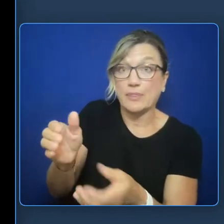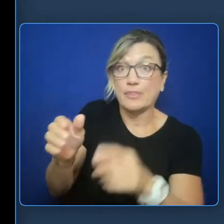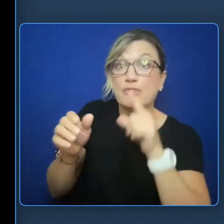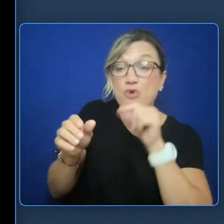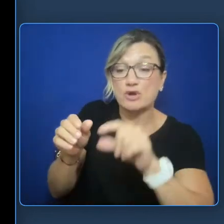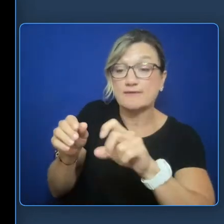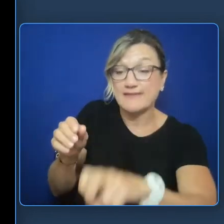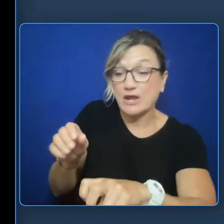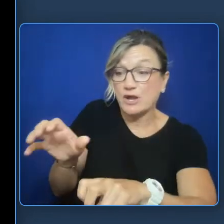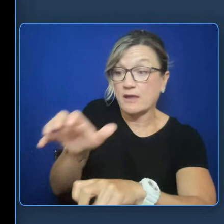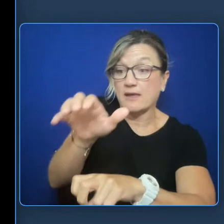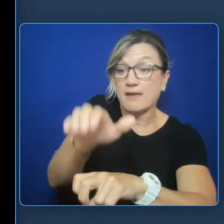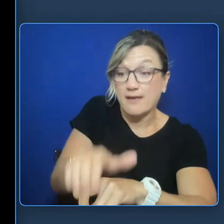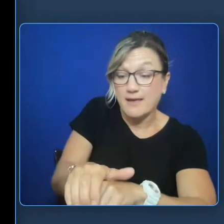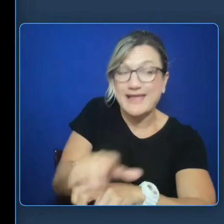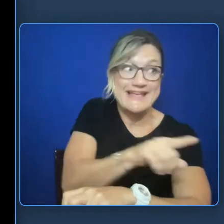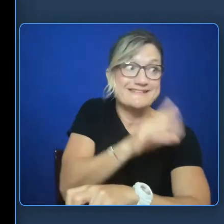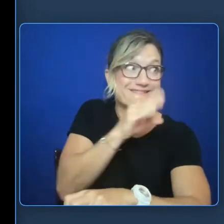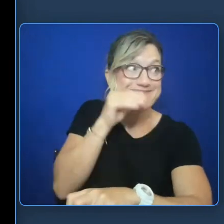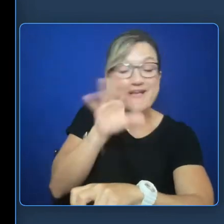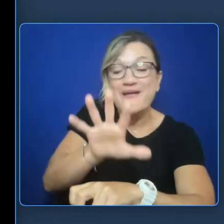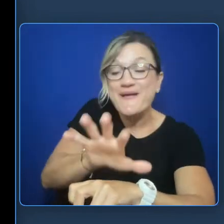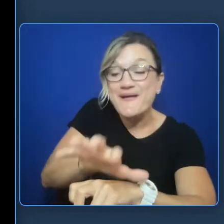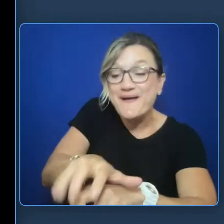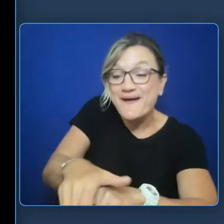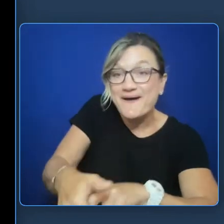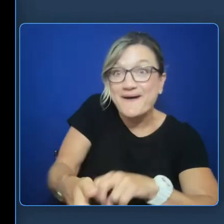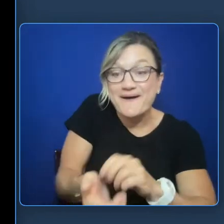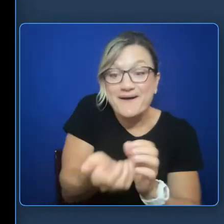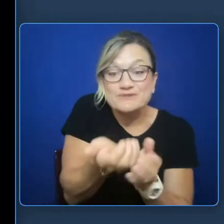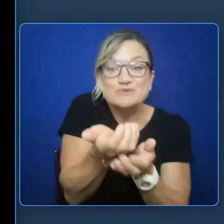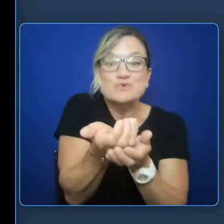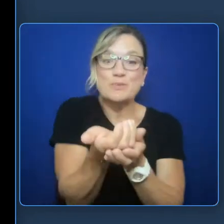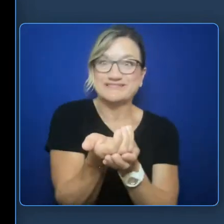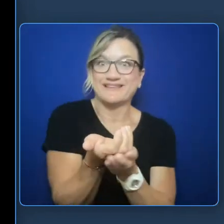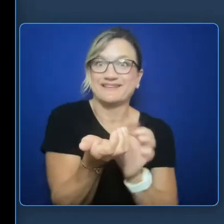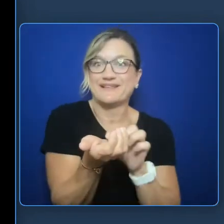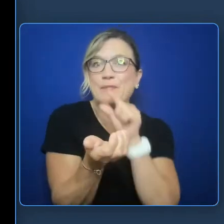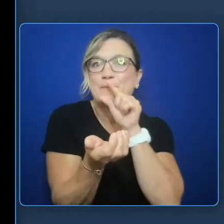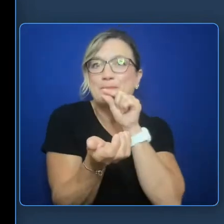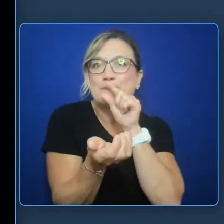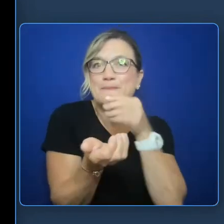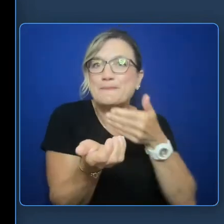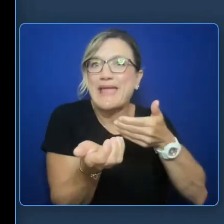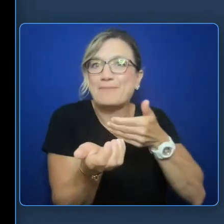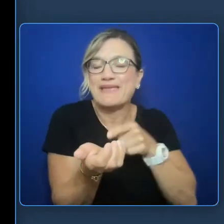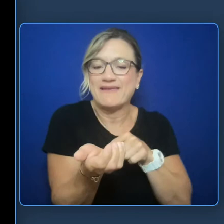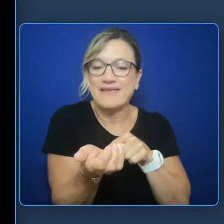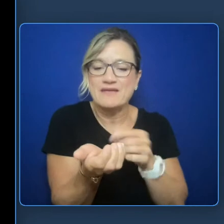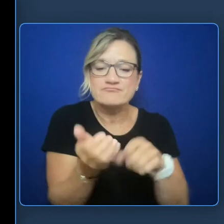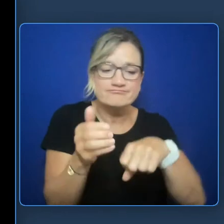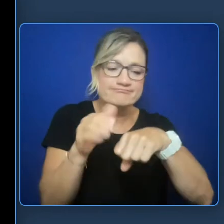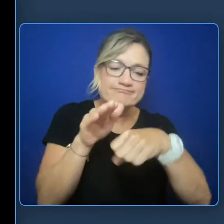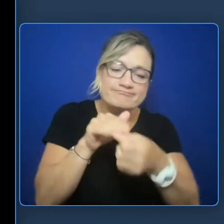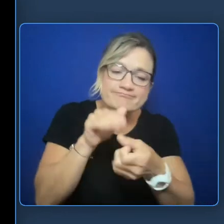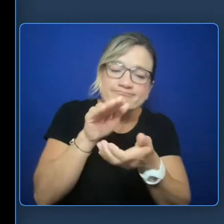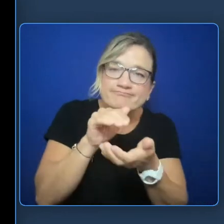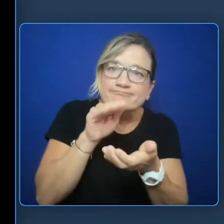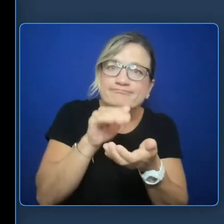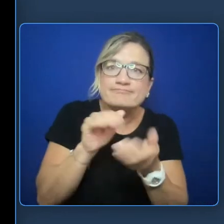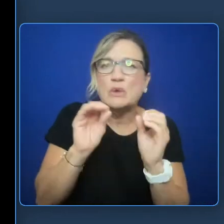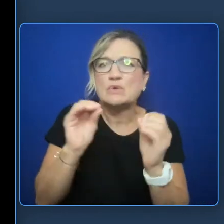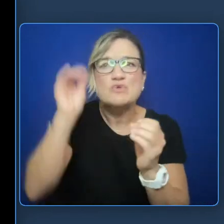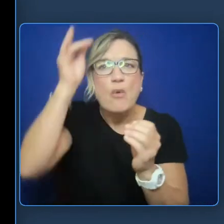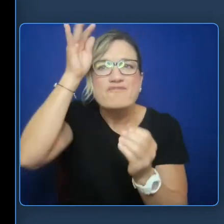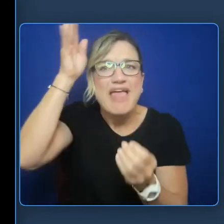creature. Smiling, Muhammad curls his fingers around the chick and scoops it into his hands. He stands and strokes its nearly featherless head with